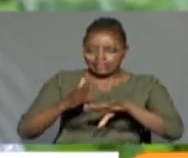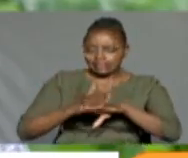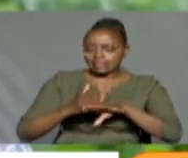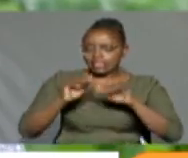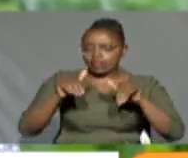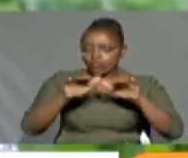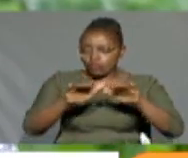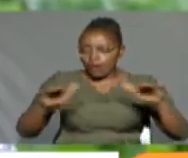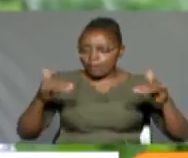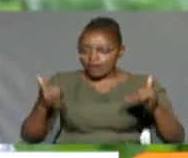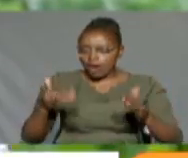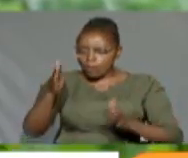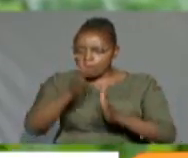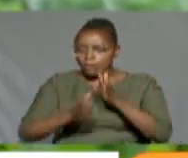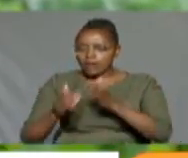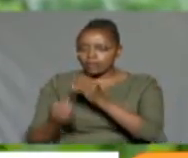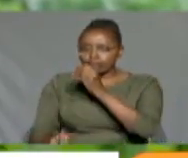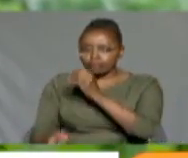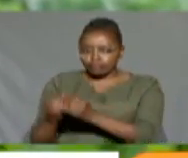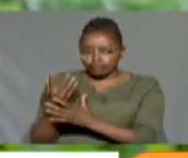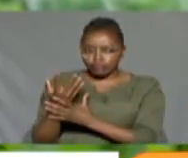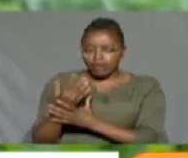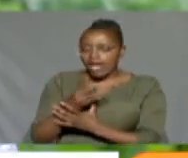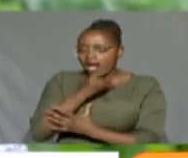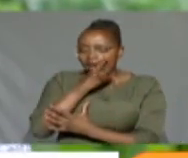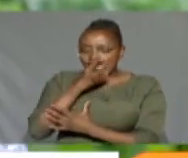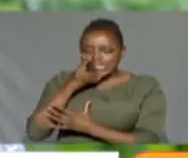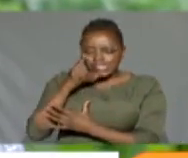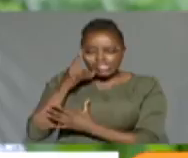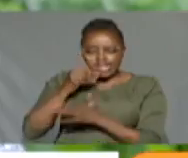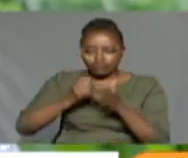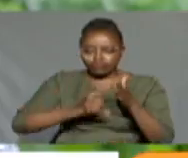farm and is now planning to put up a drying facility